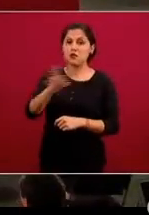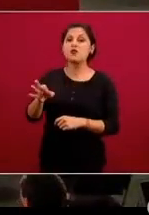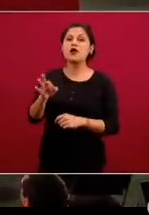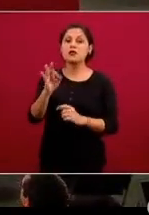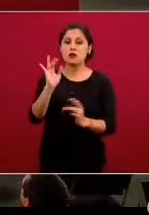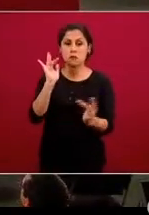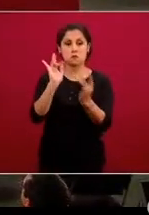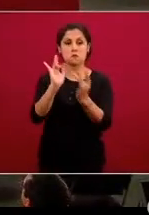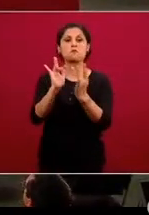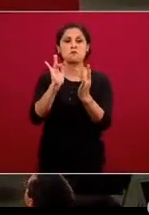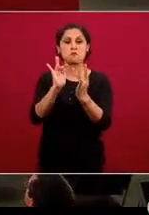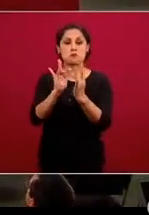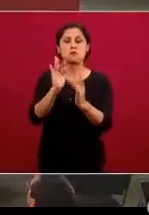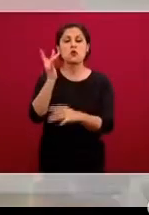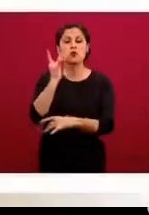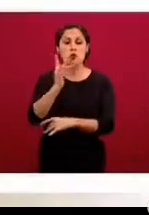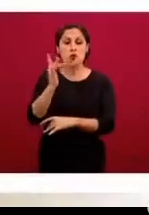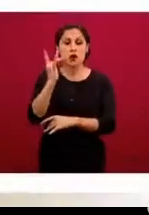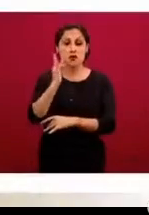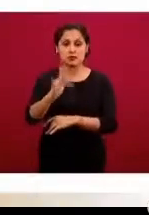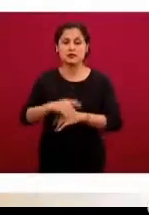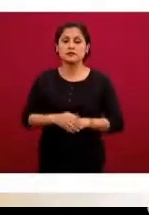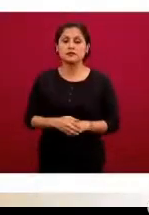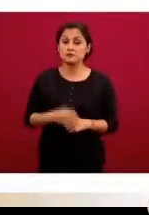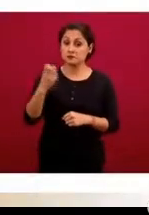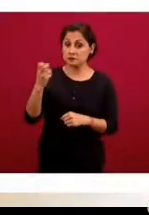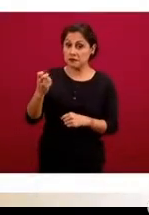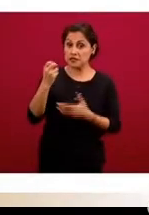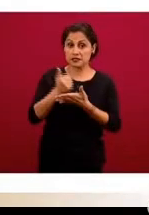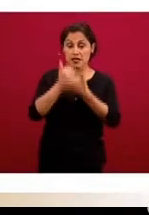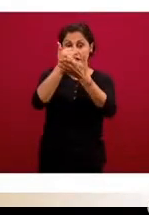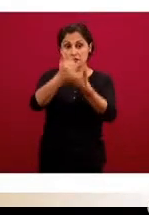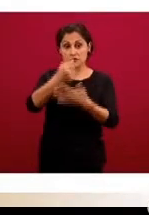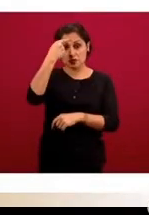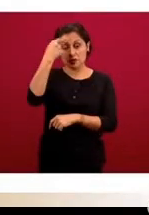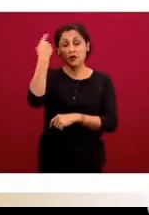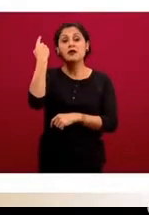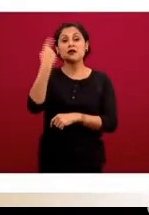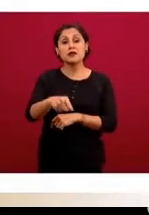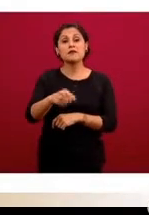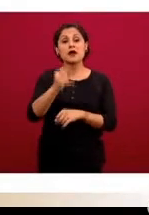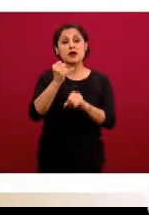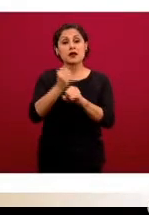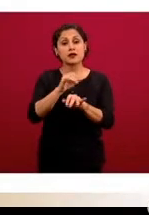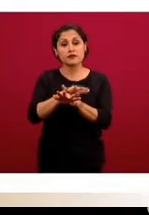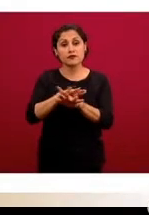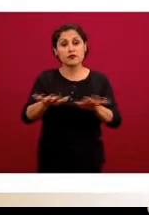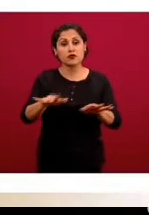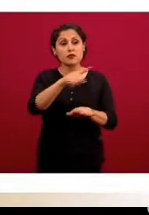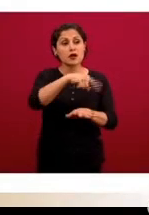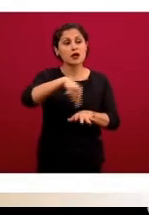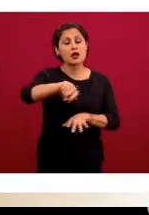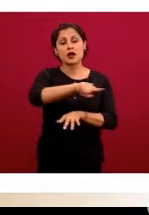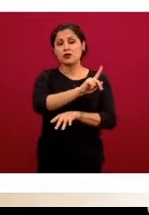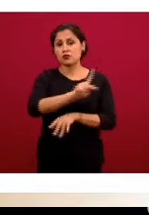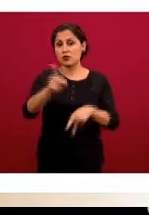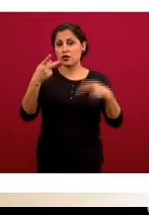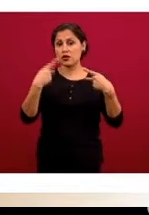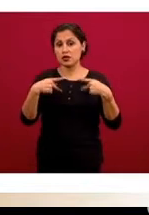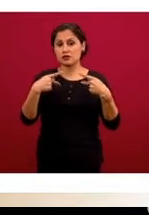and its goal is to give people information in a simple,